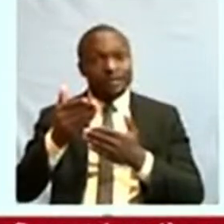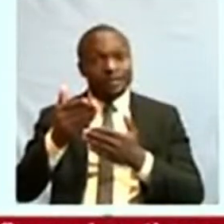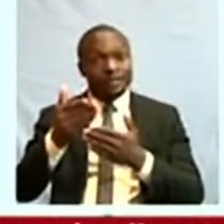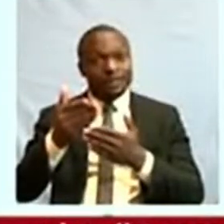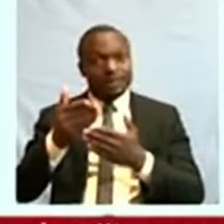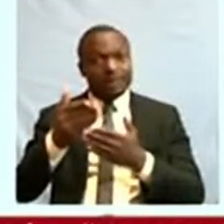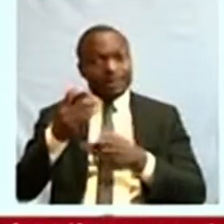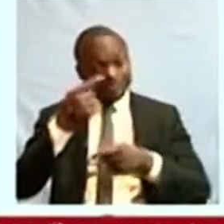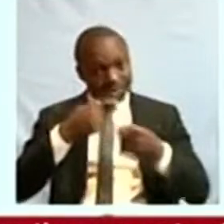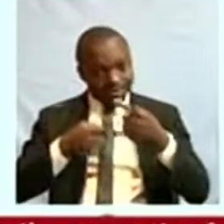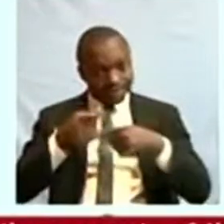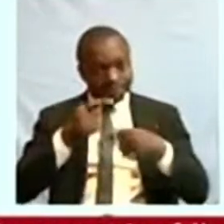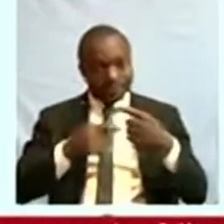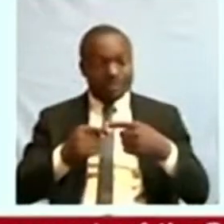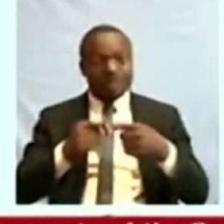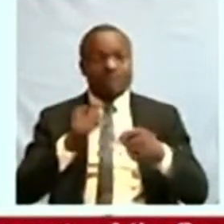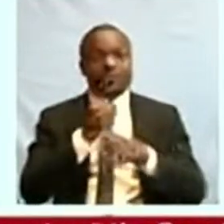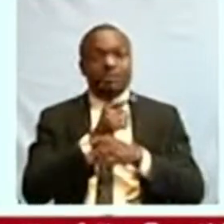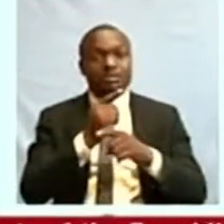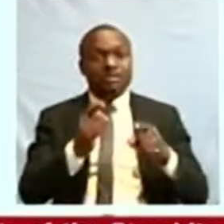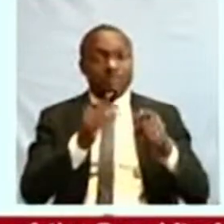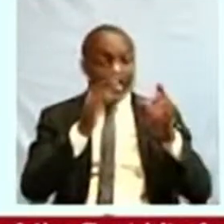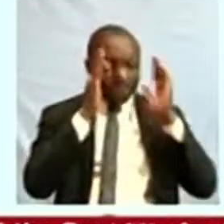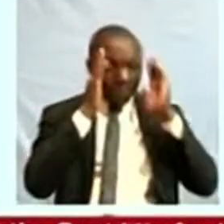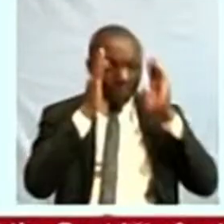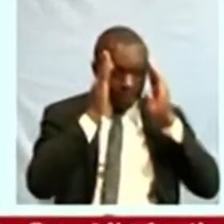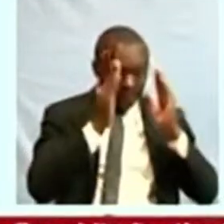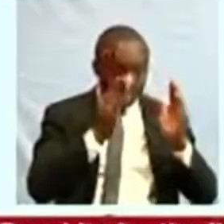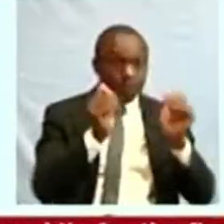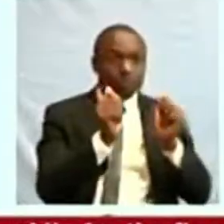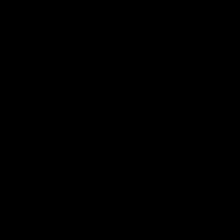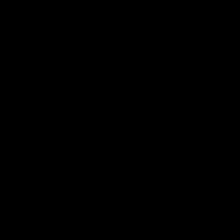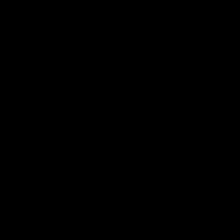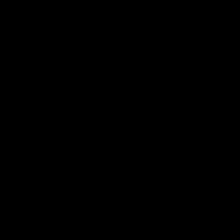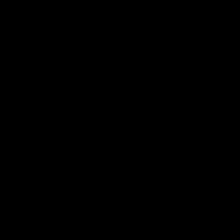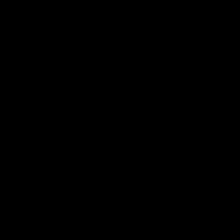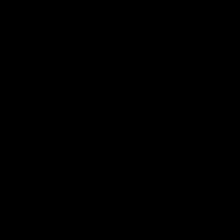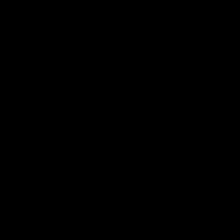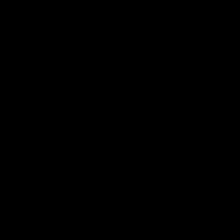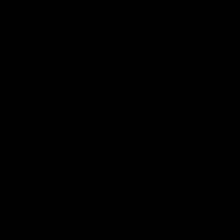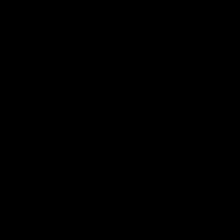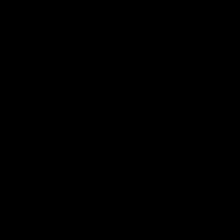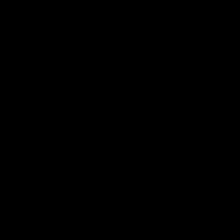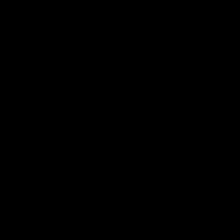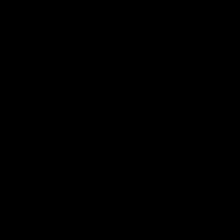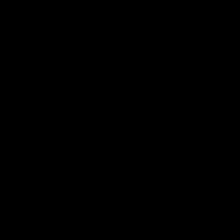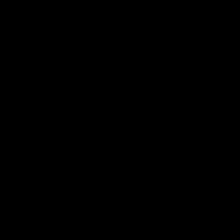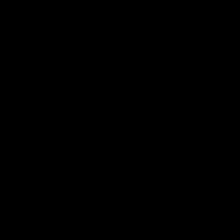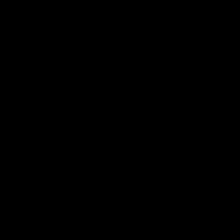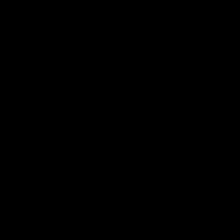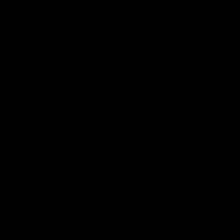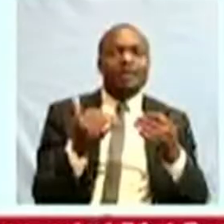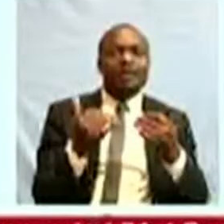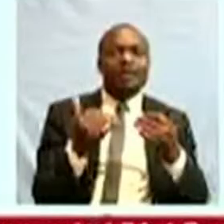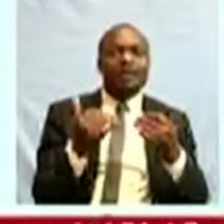a meeting. On the issue of RSCs